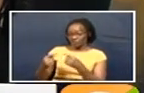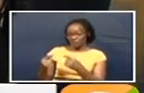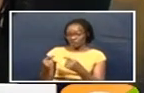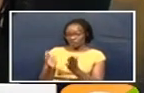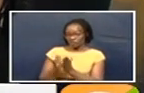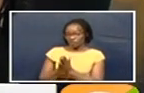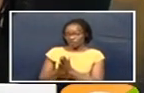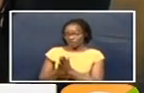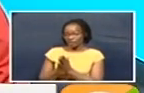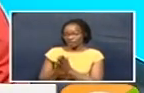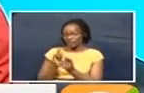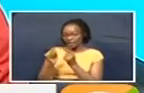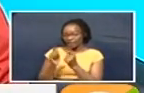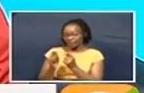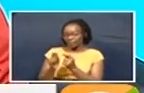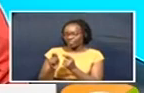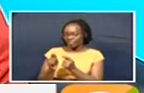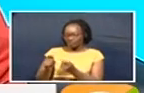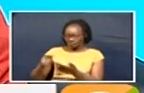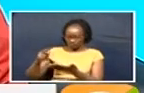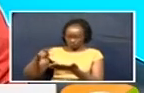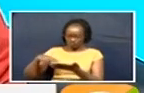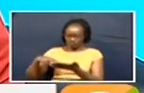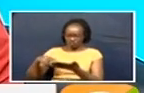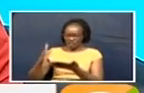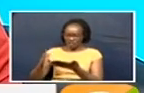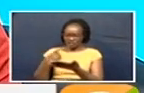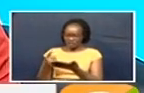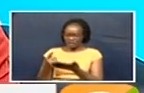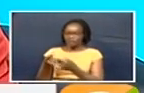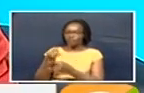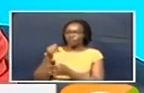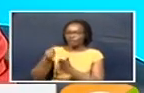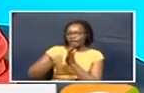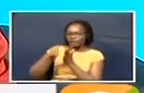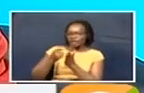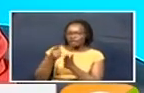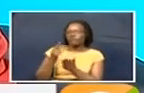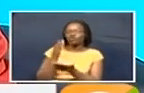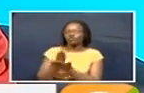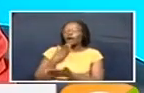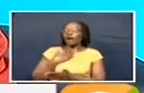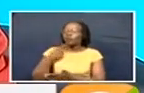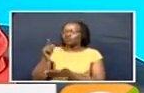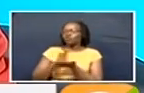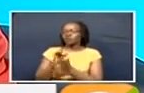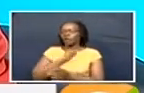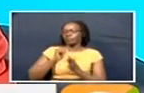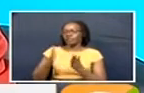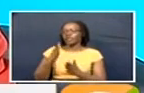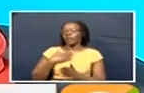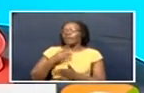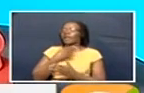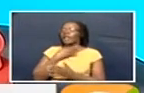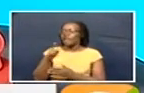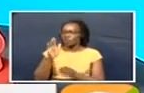our conversation. Somebody here is saying, I'm Violet from Naivasha, Karagita, for sure. I want you to be my senator. I like you a lot, and I believe you'll